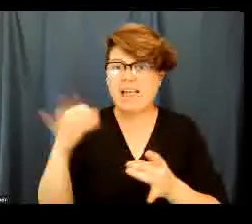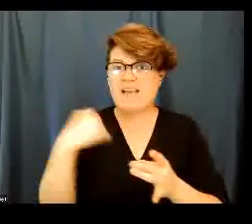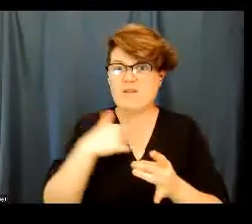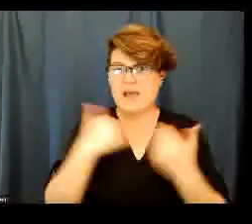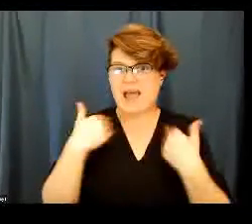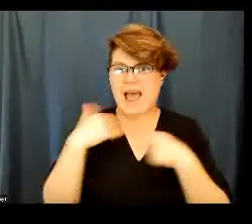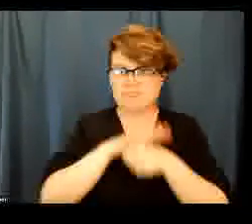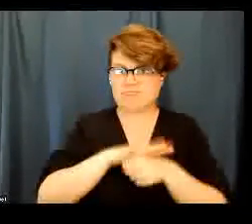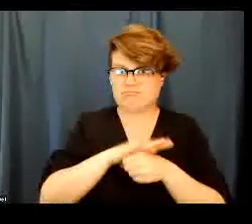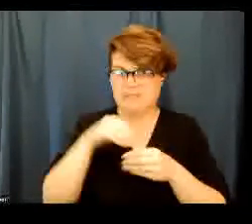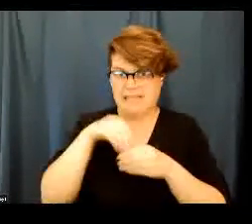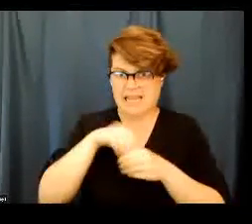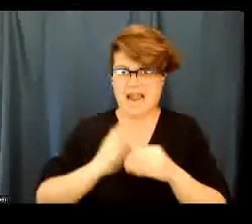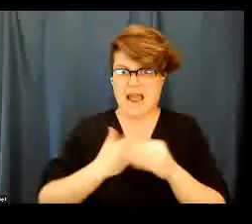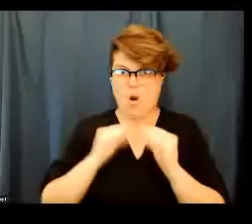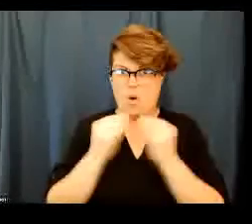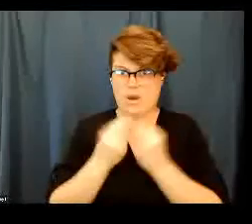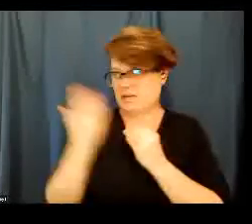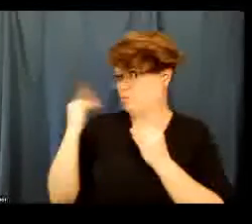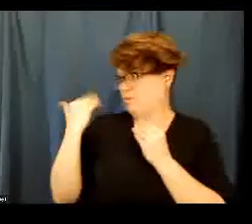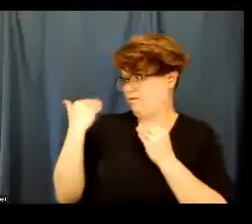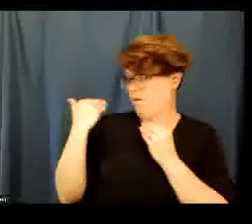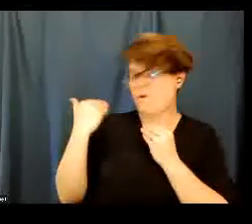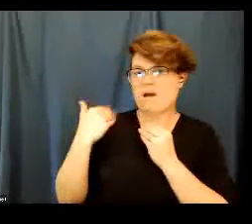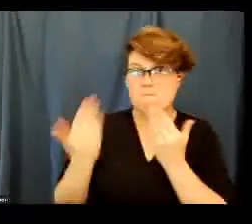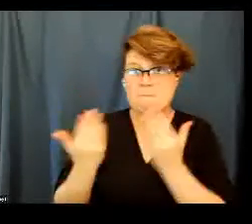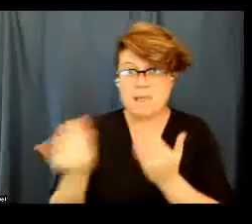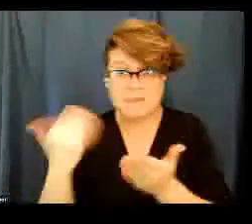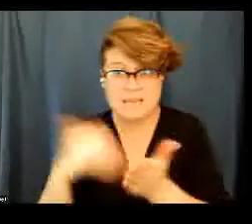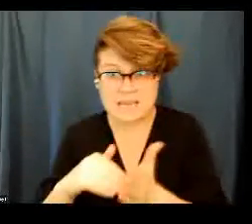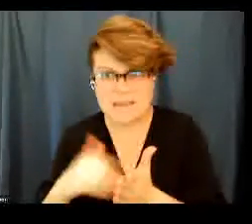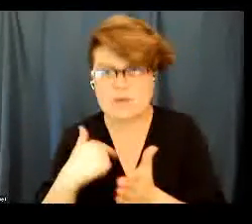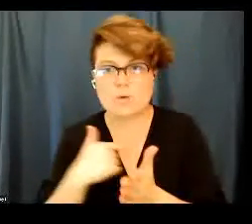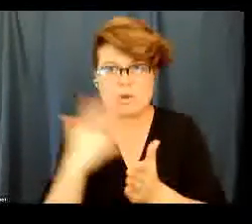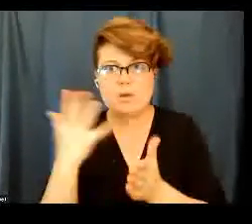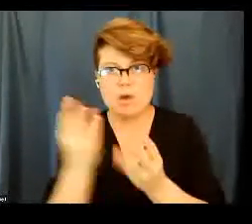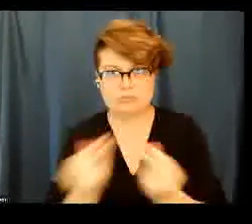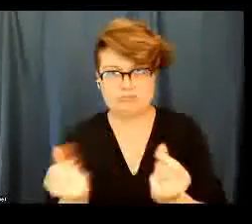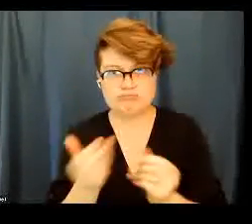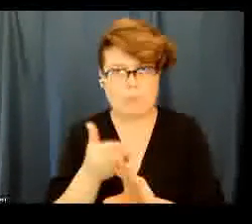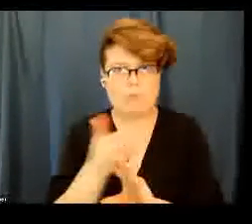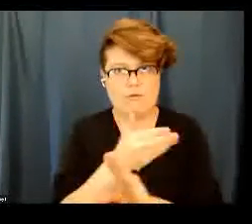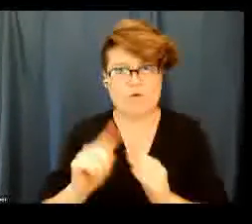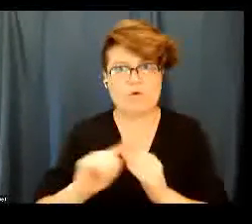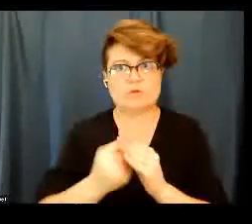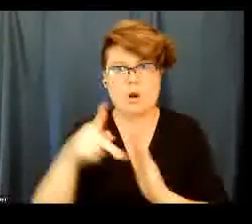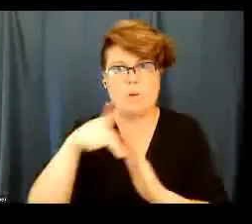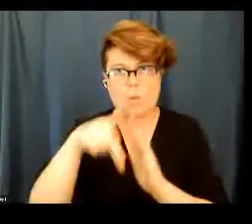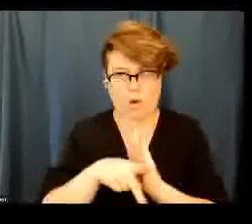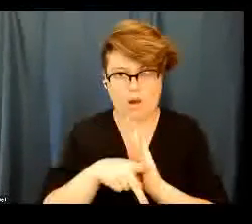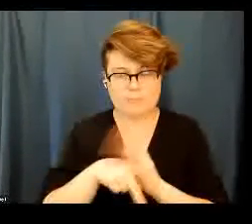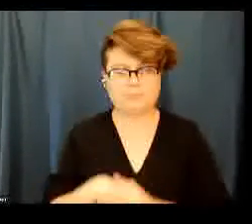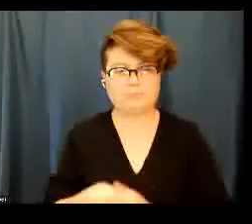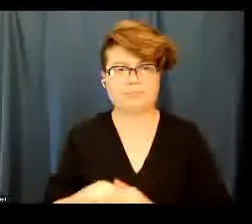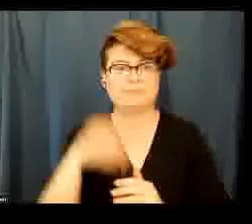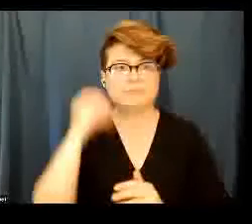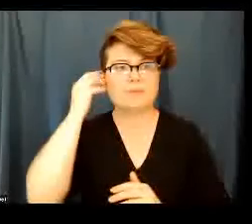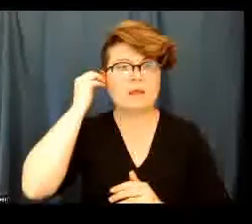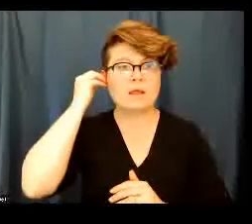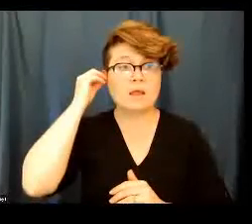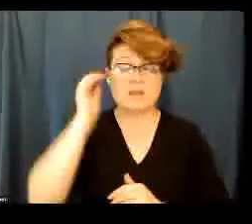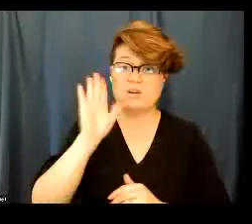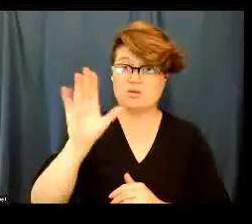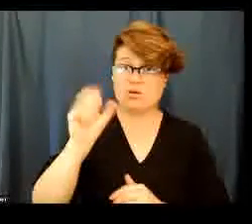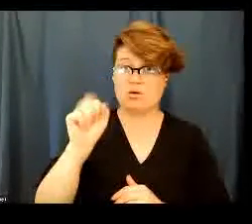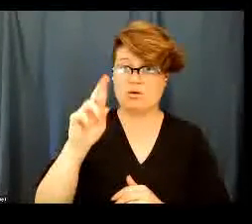organizations in our community. And then last, does your SART have the capacity or funding to develop and implement a